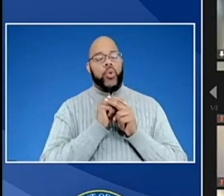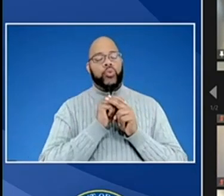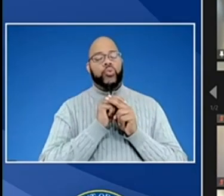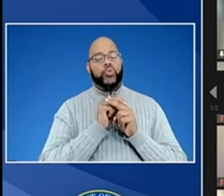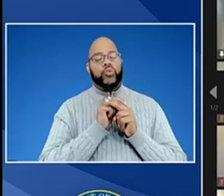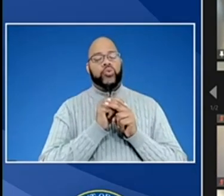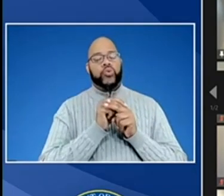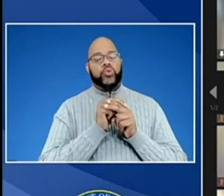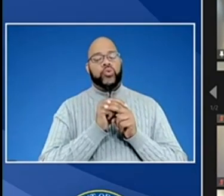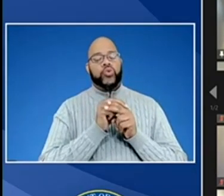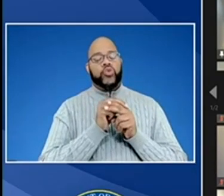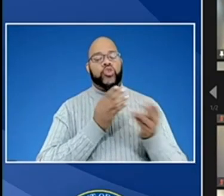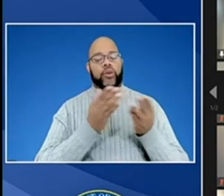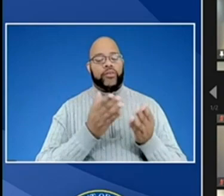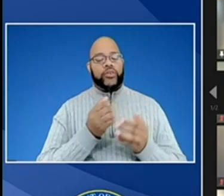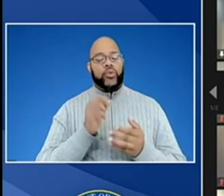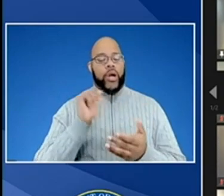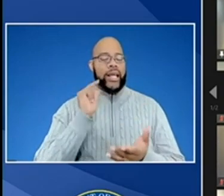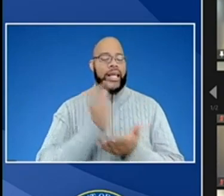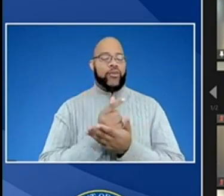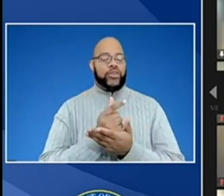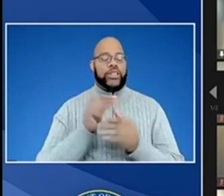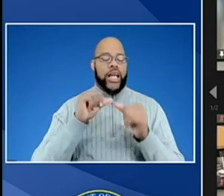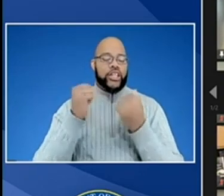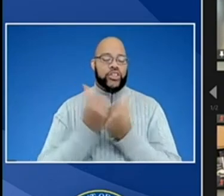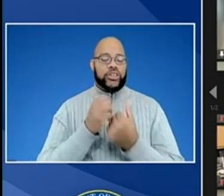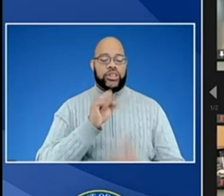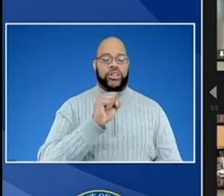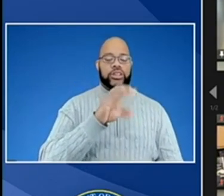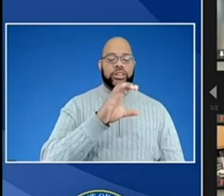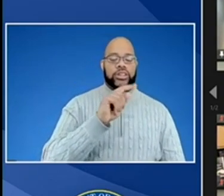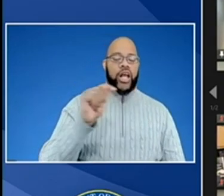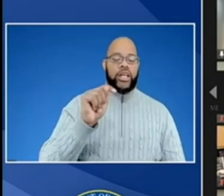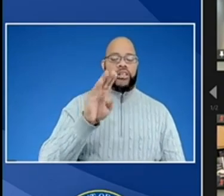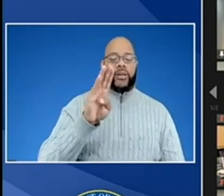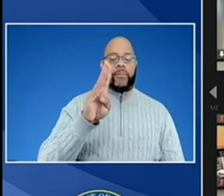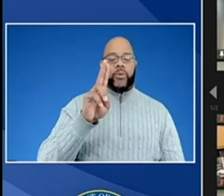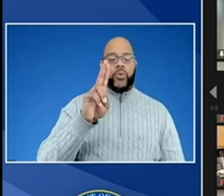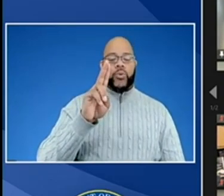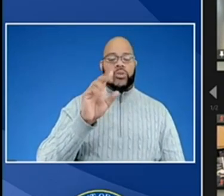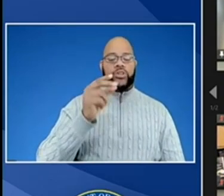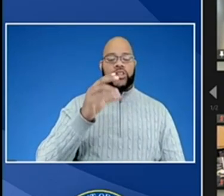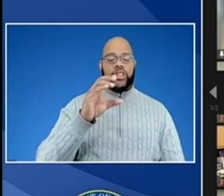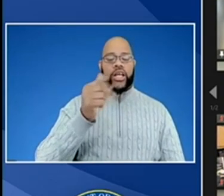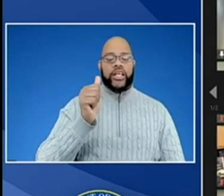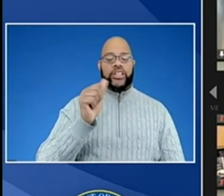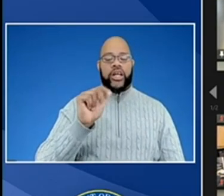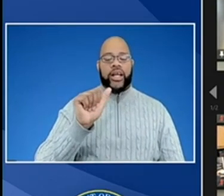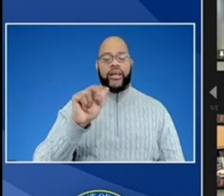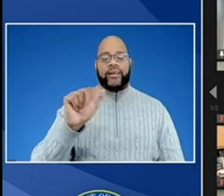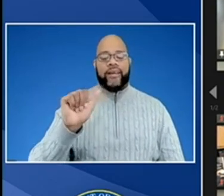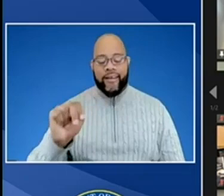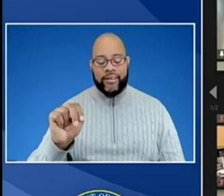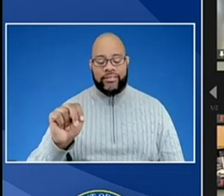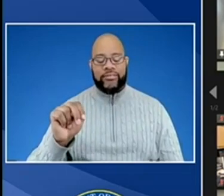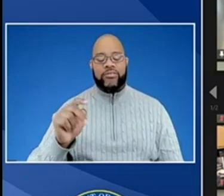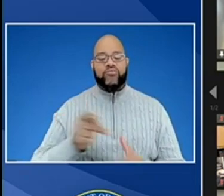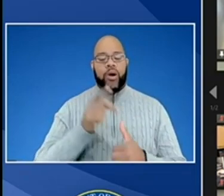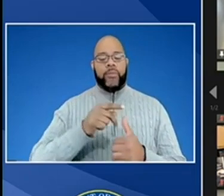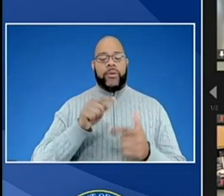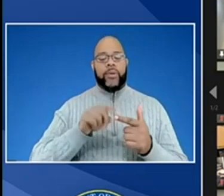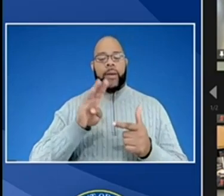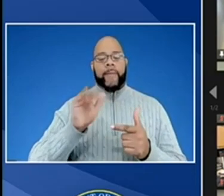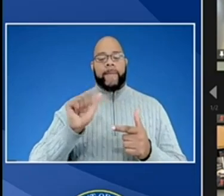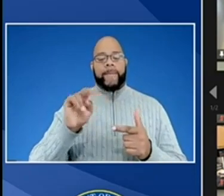lenders, servicers, or guarantee agencies. Scott Buchanan as primary. Present. Benjamin Lee as